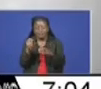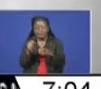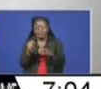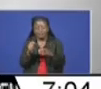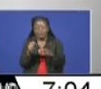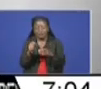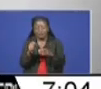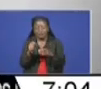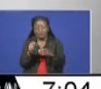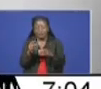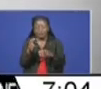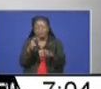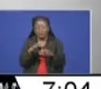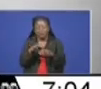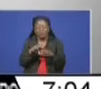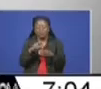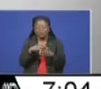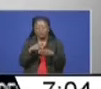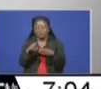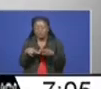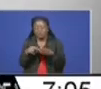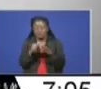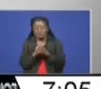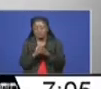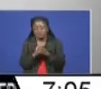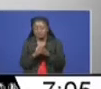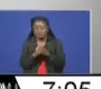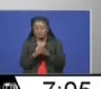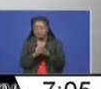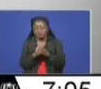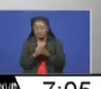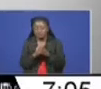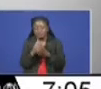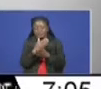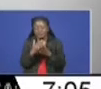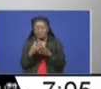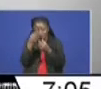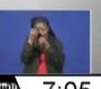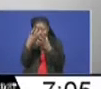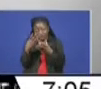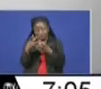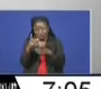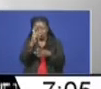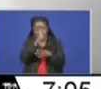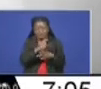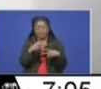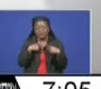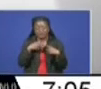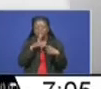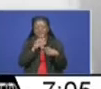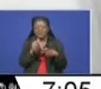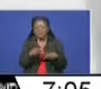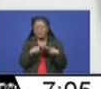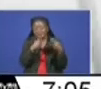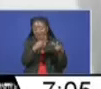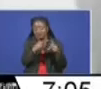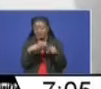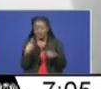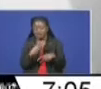some information that should have been provided to us that was not provided to us. As a result of